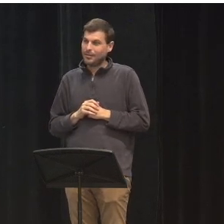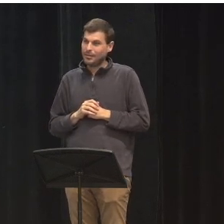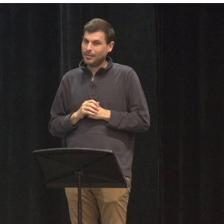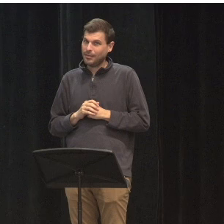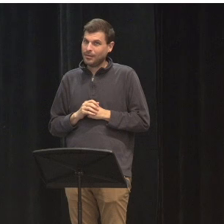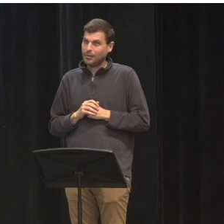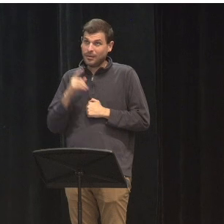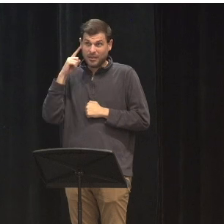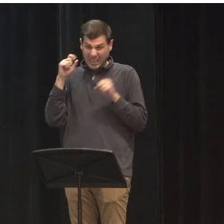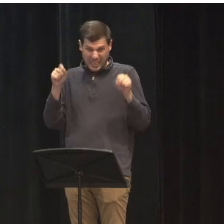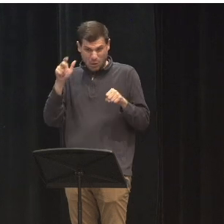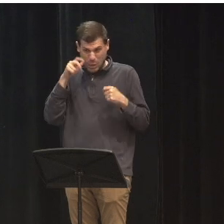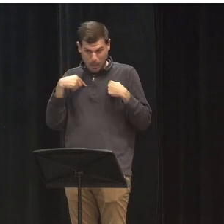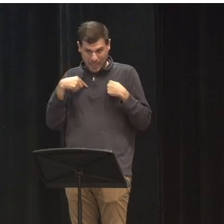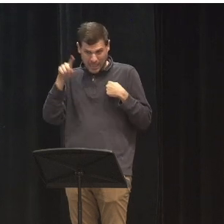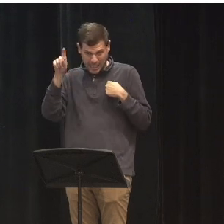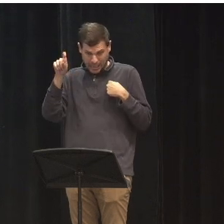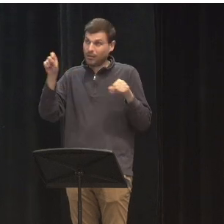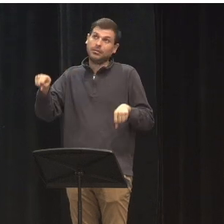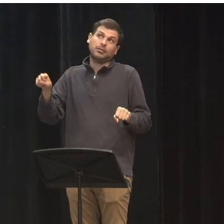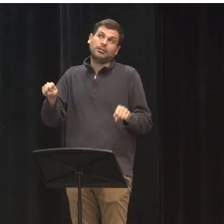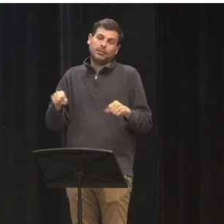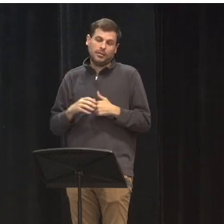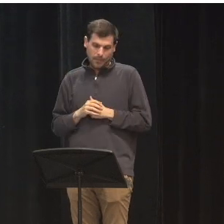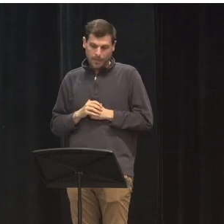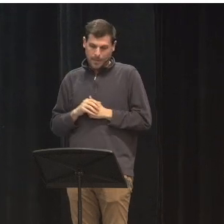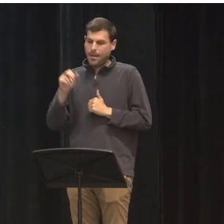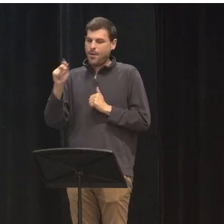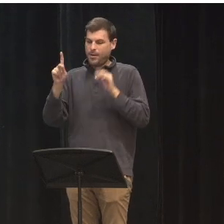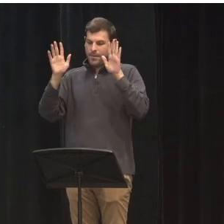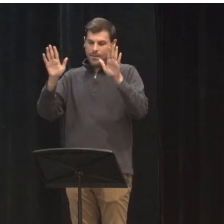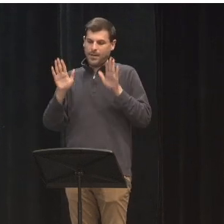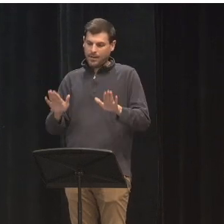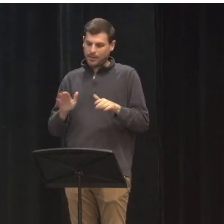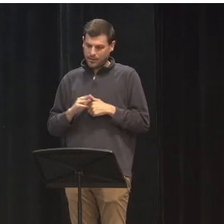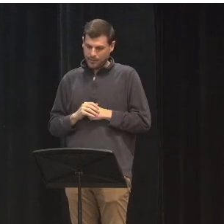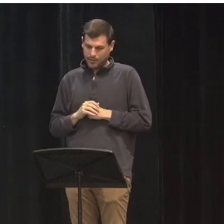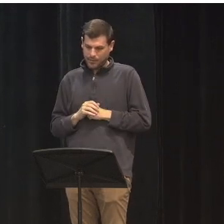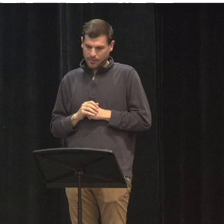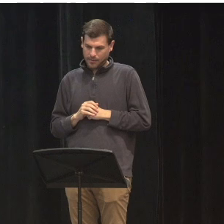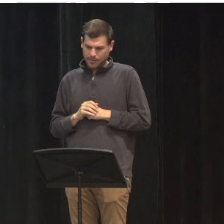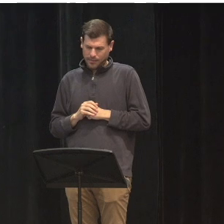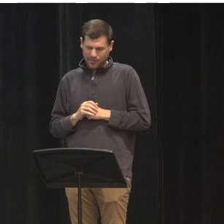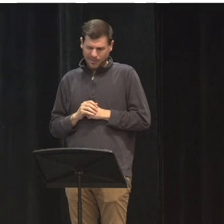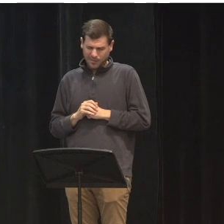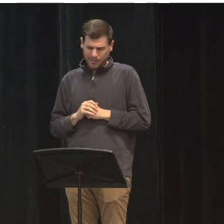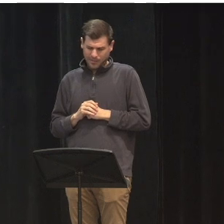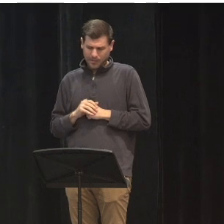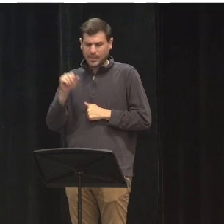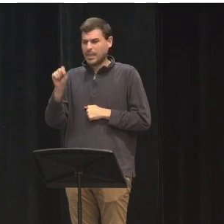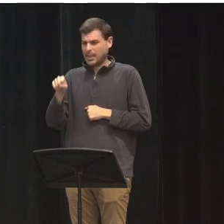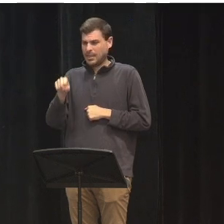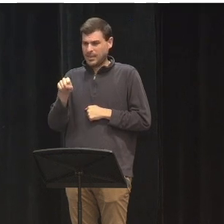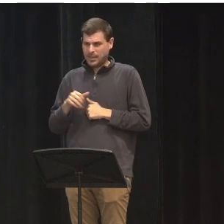Can you confirm you hear me? Yes, we can hear you. Okay, fantastic. All right. Yes,